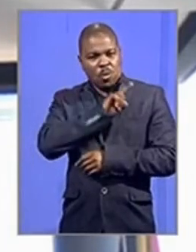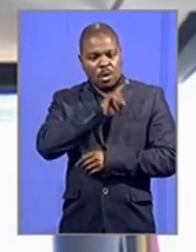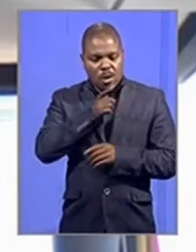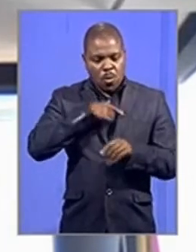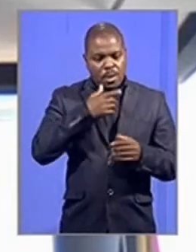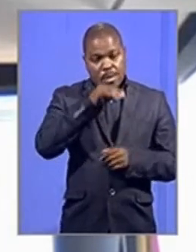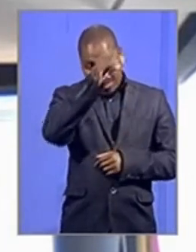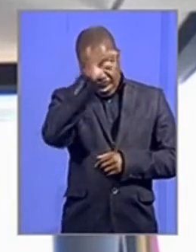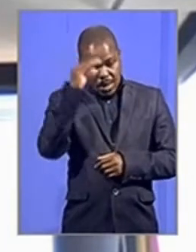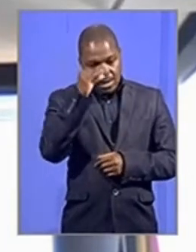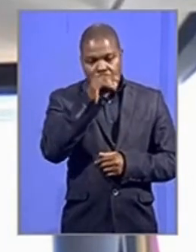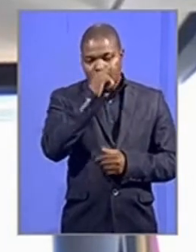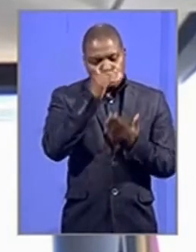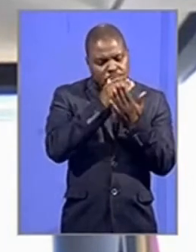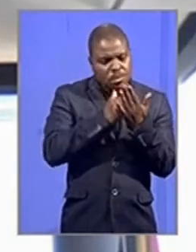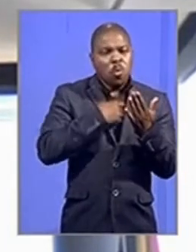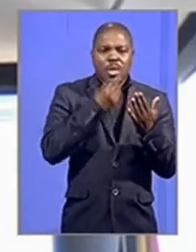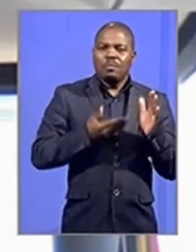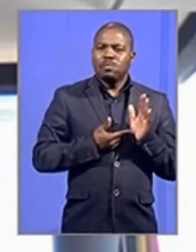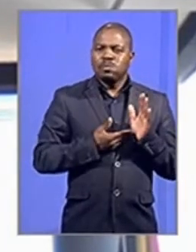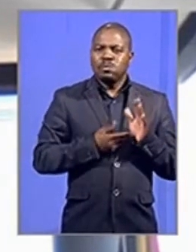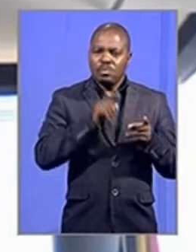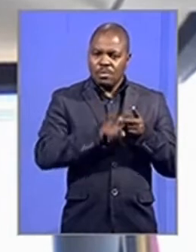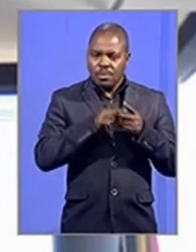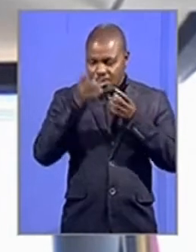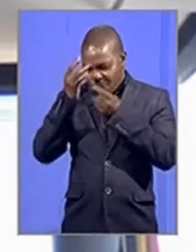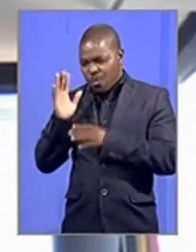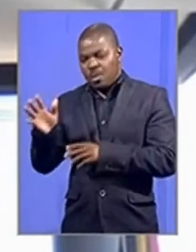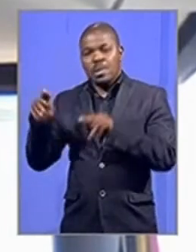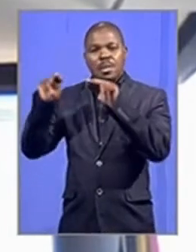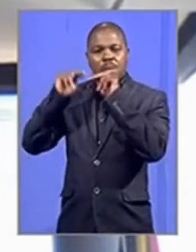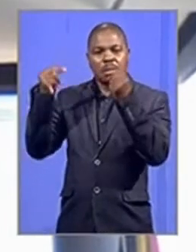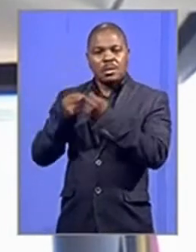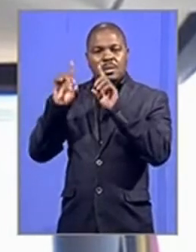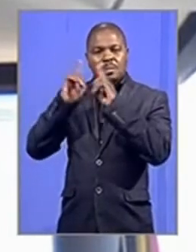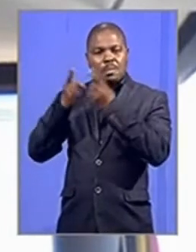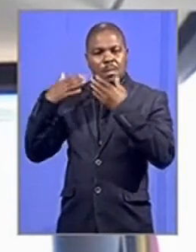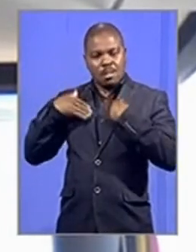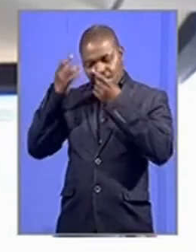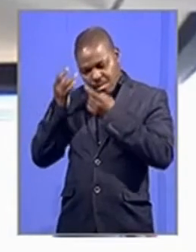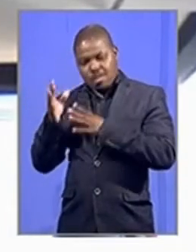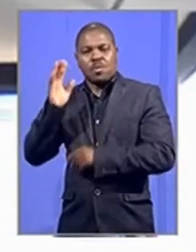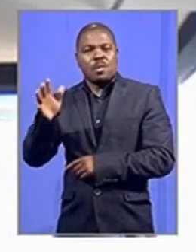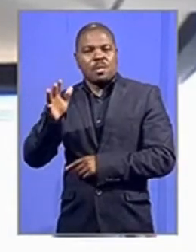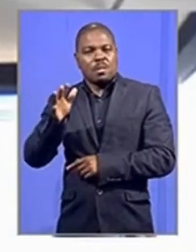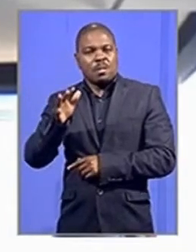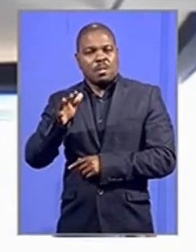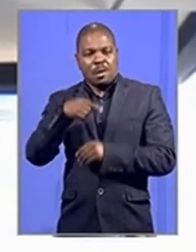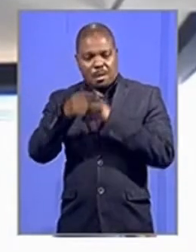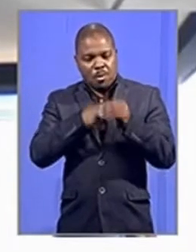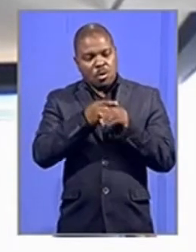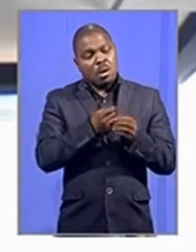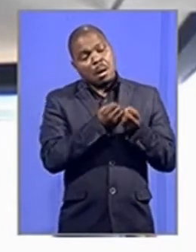for nurses, providing information to the National Department of Health in respect of the numbers